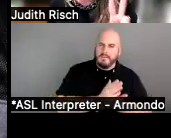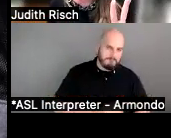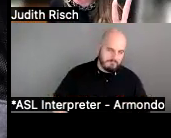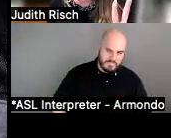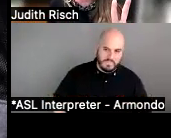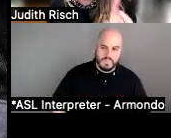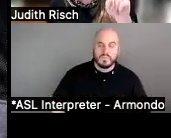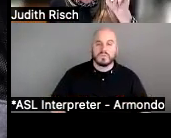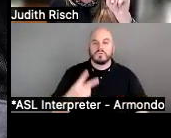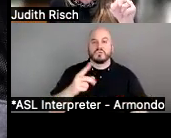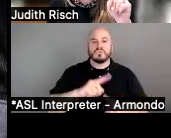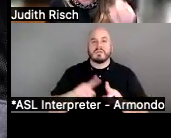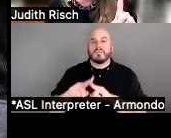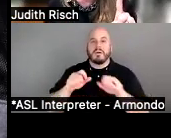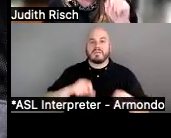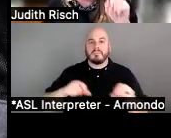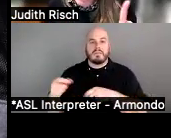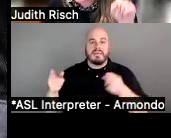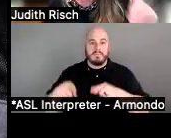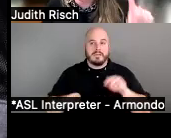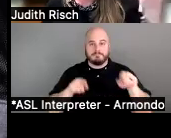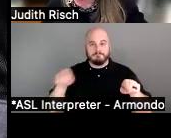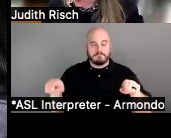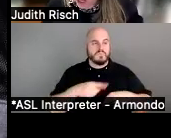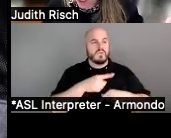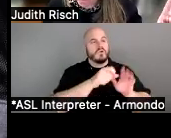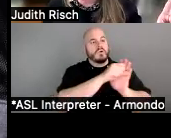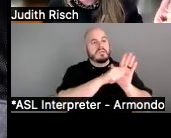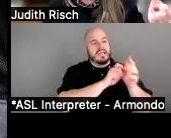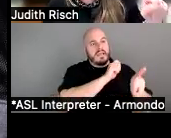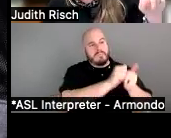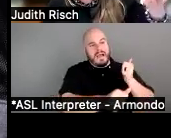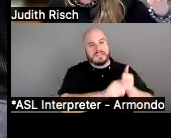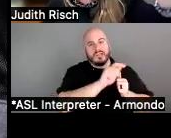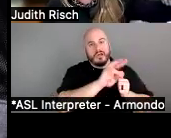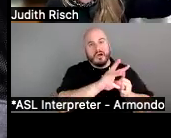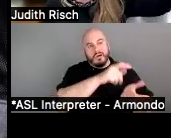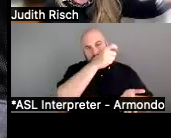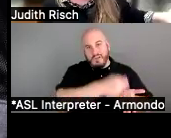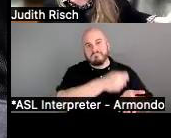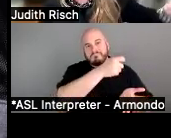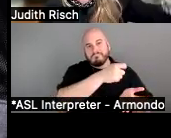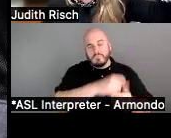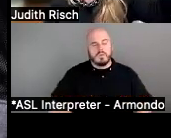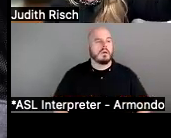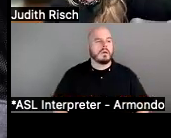see coming. I see one of your state passing a law, and what California does,